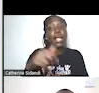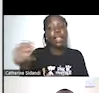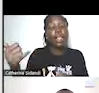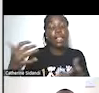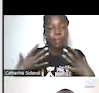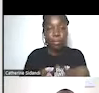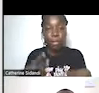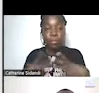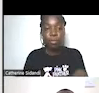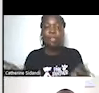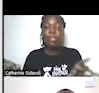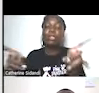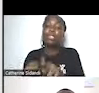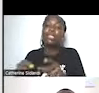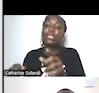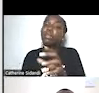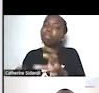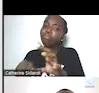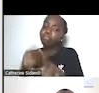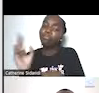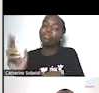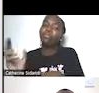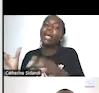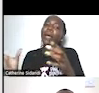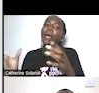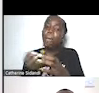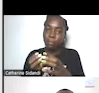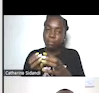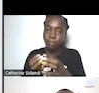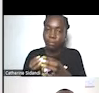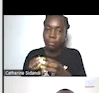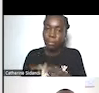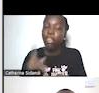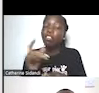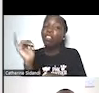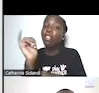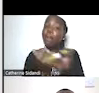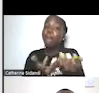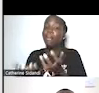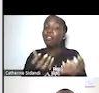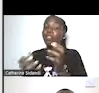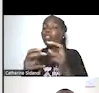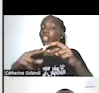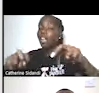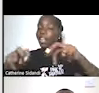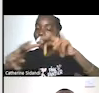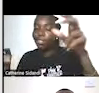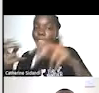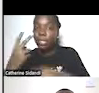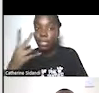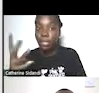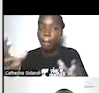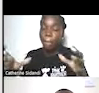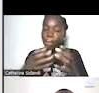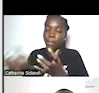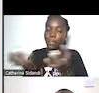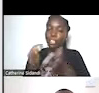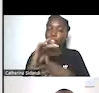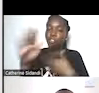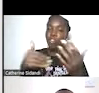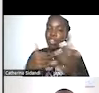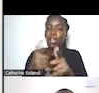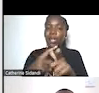other people also leave the company? It is still under business analytics, just looking at the whole business and coming up with something out.